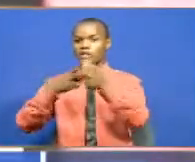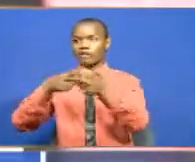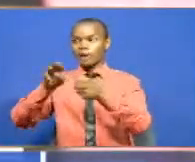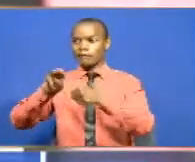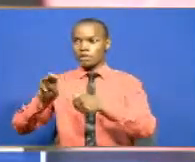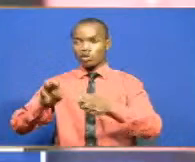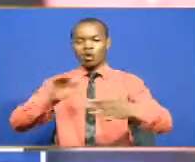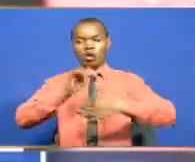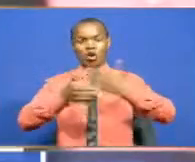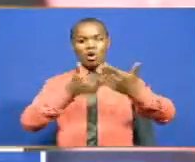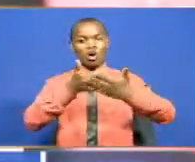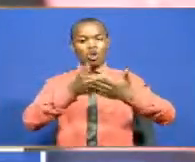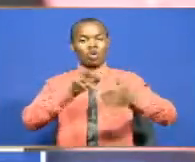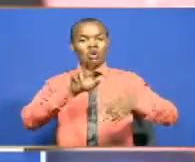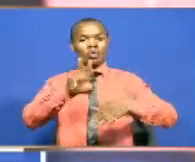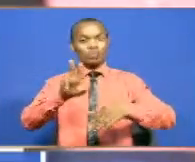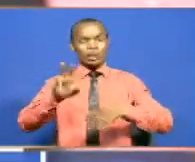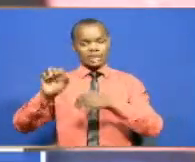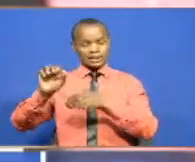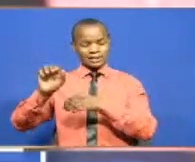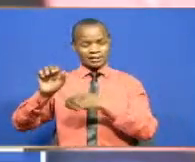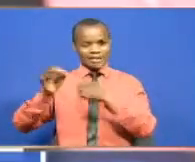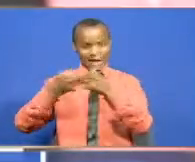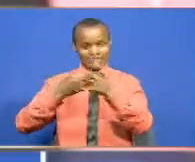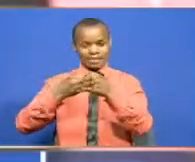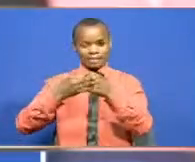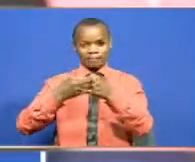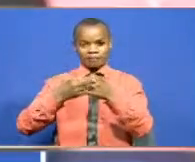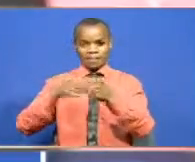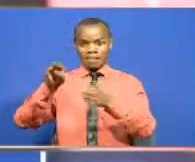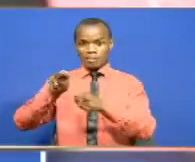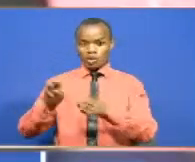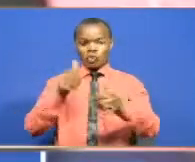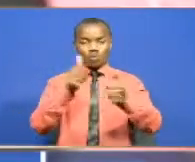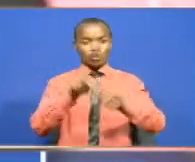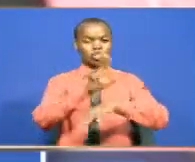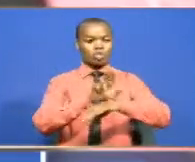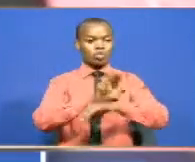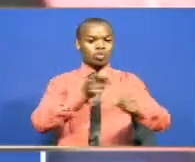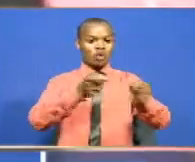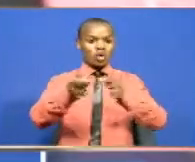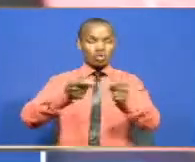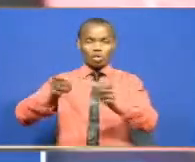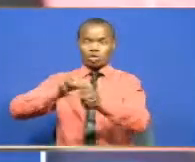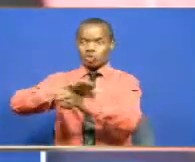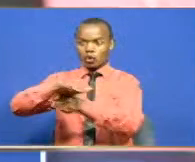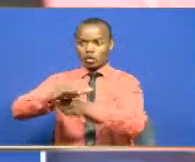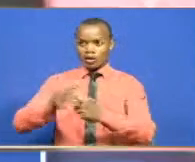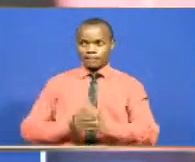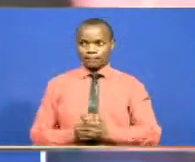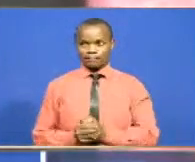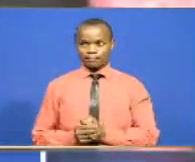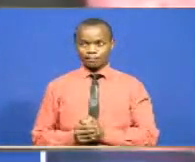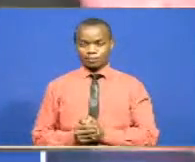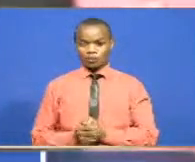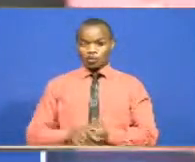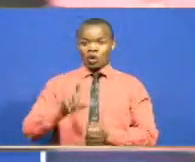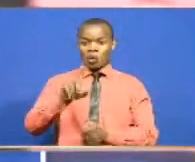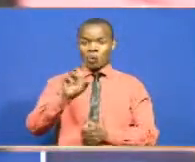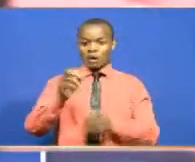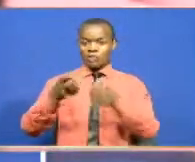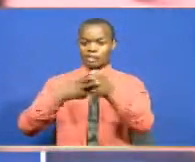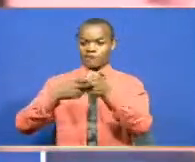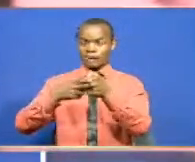228 million that was earmarked for COVID intervention. So of the 107 million